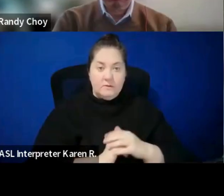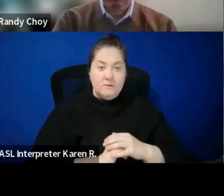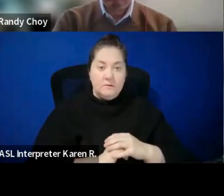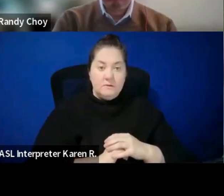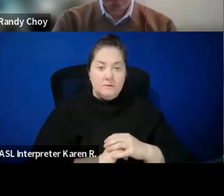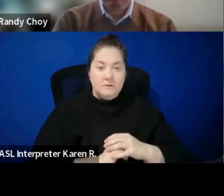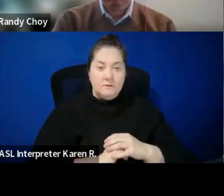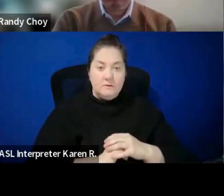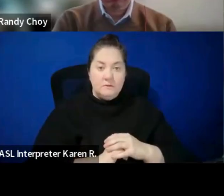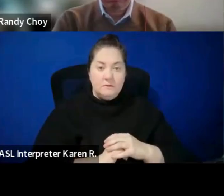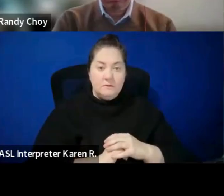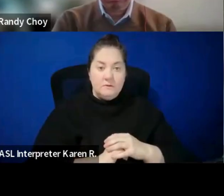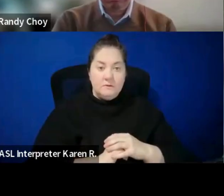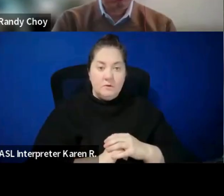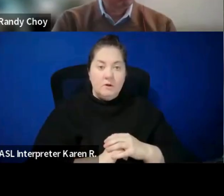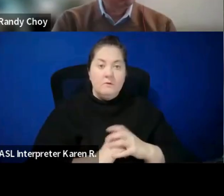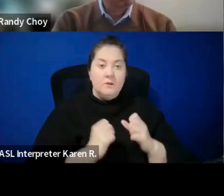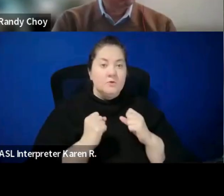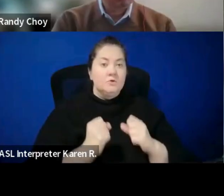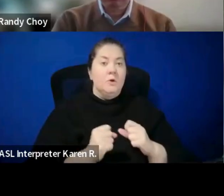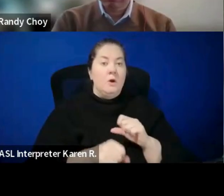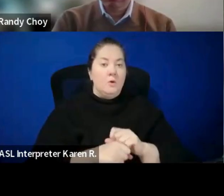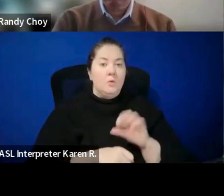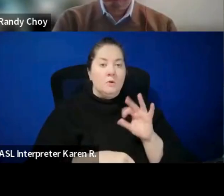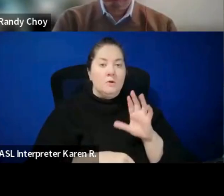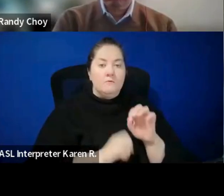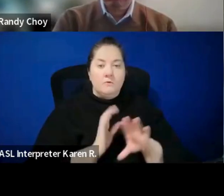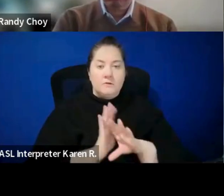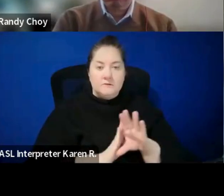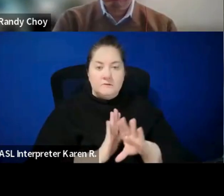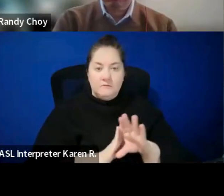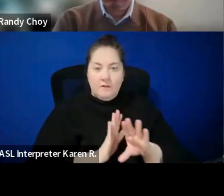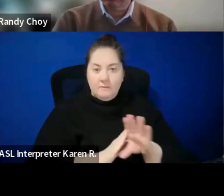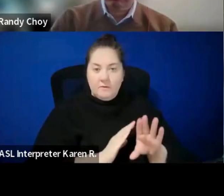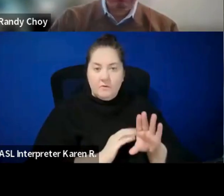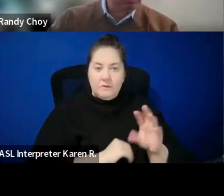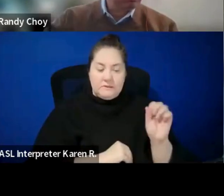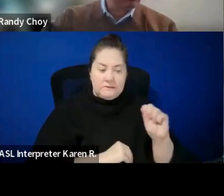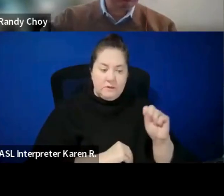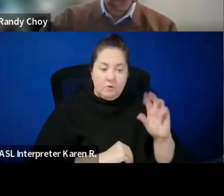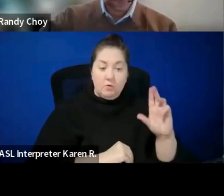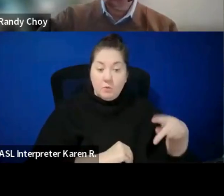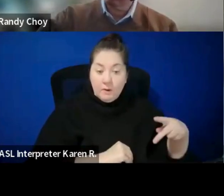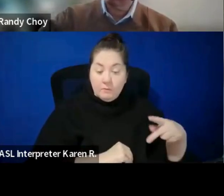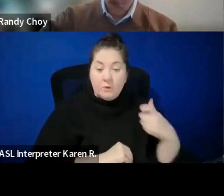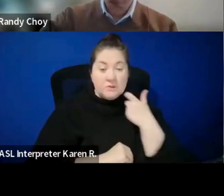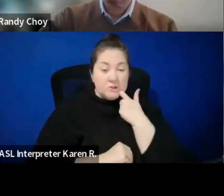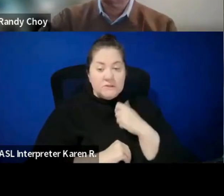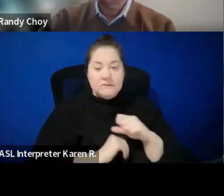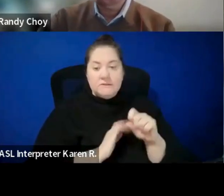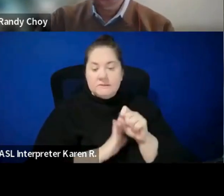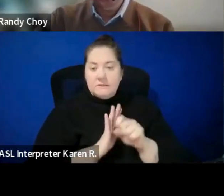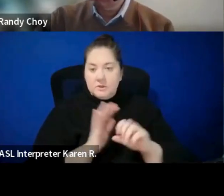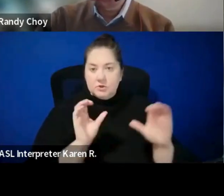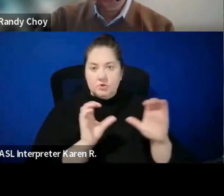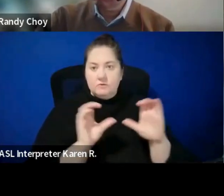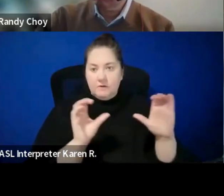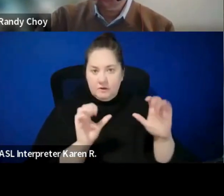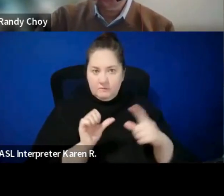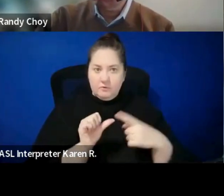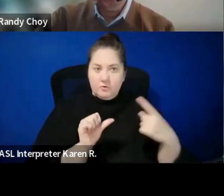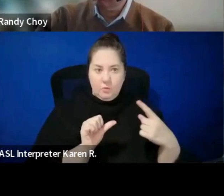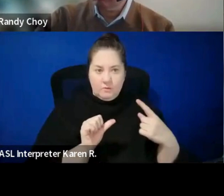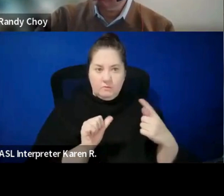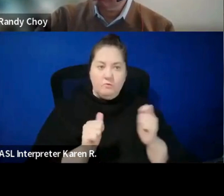driver. So we've got a really strong workforce development program at Seattle Rep. We just got state certified, the first one in the state, the